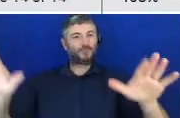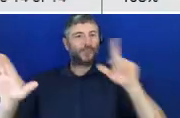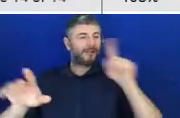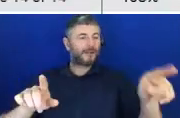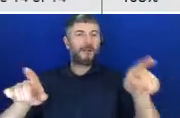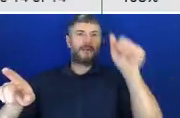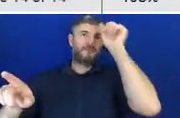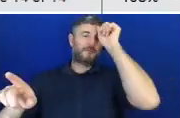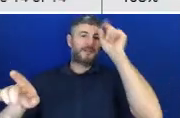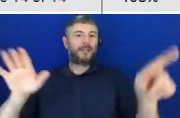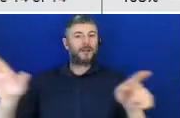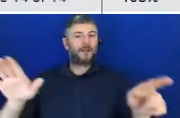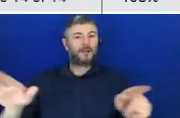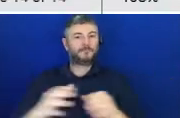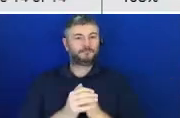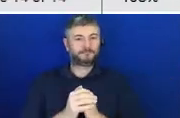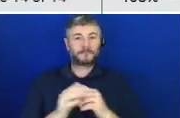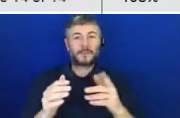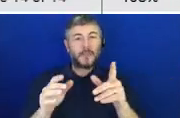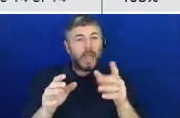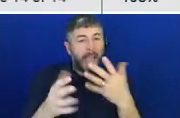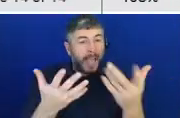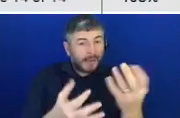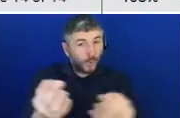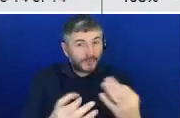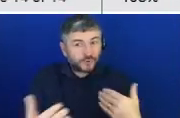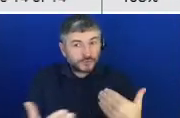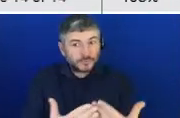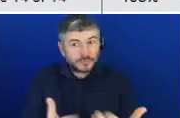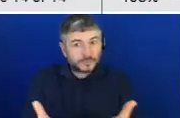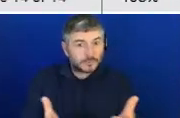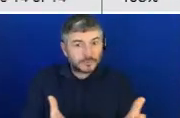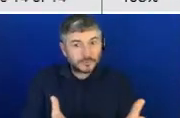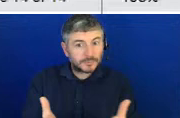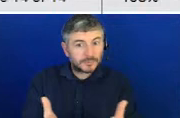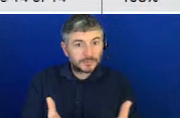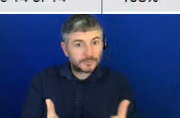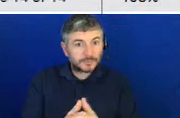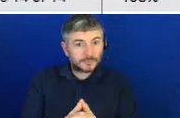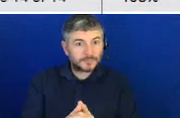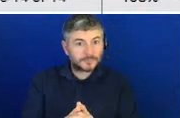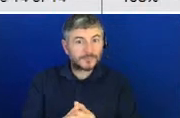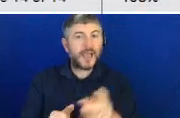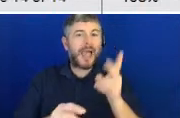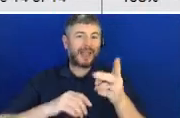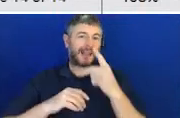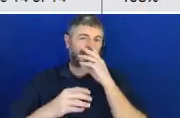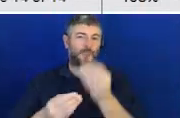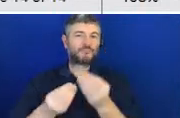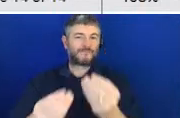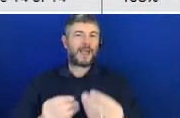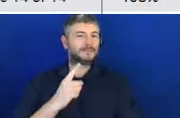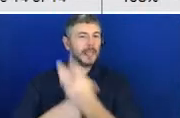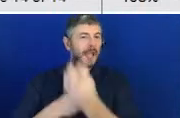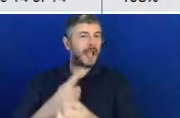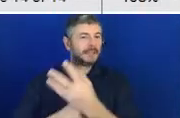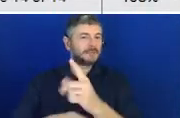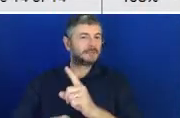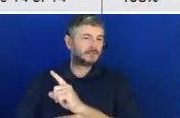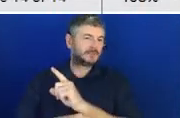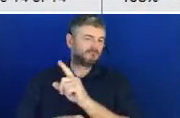So, were there any questions on that? Close this down now. Again, I can share these slides and any other of any more